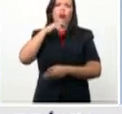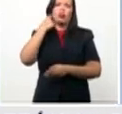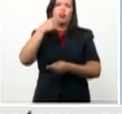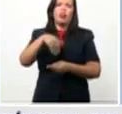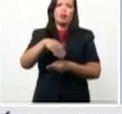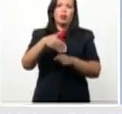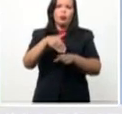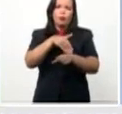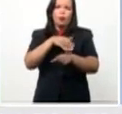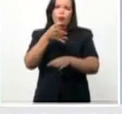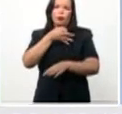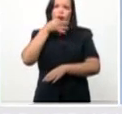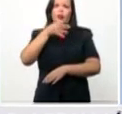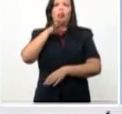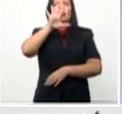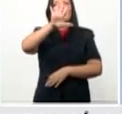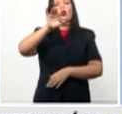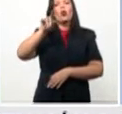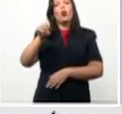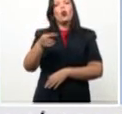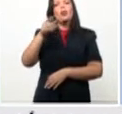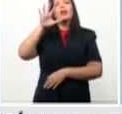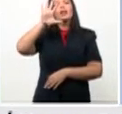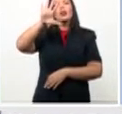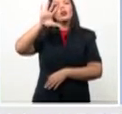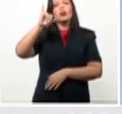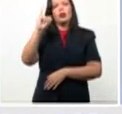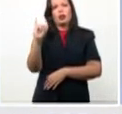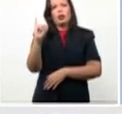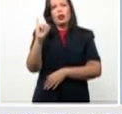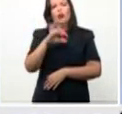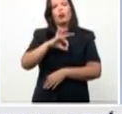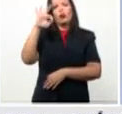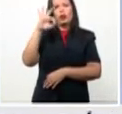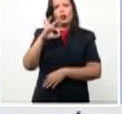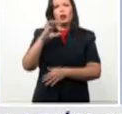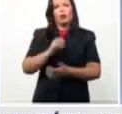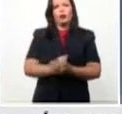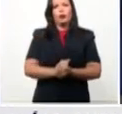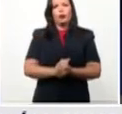5.56%. And this is information that we had in